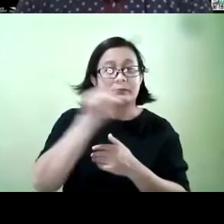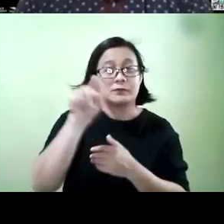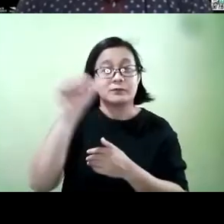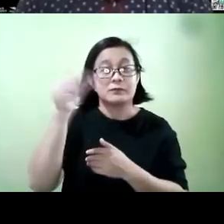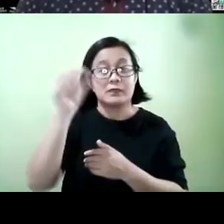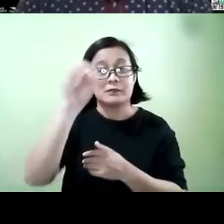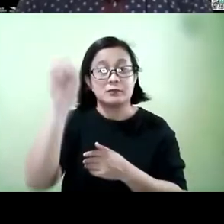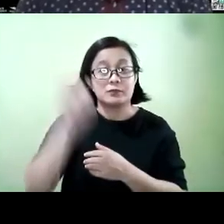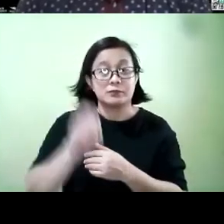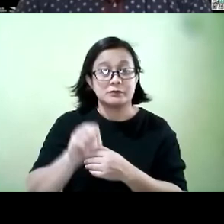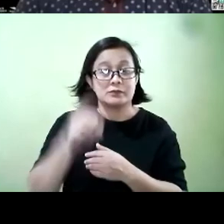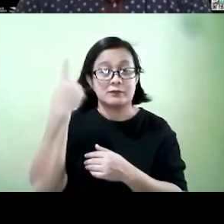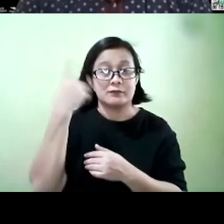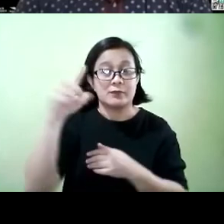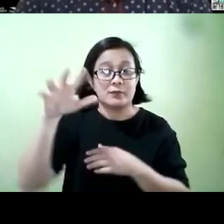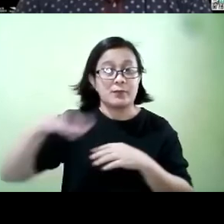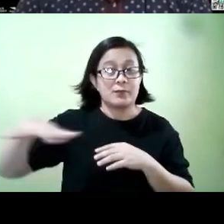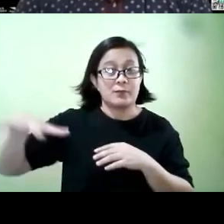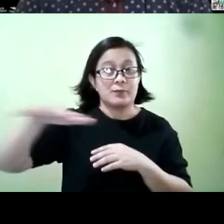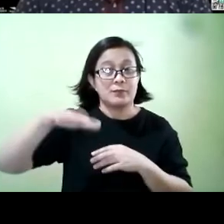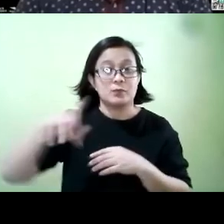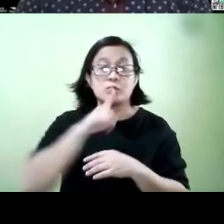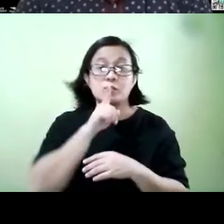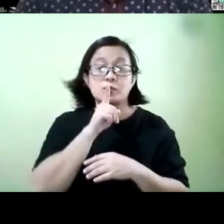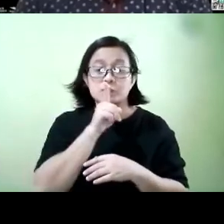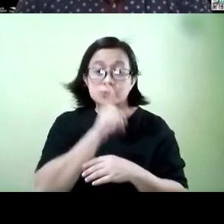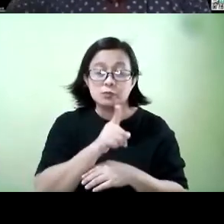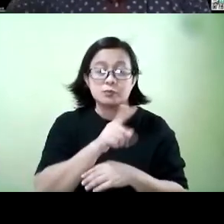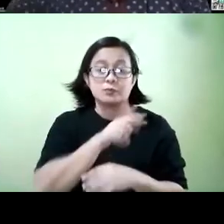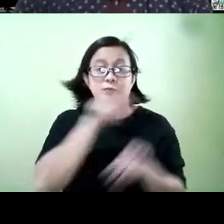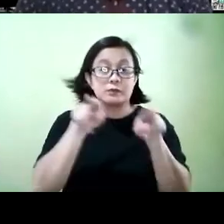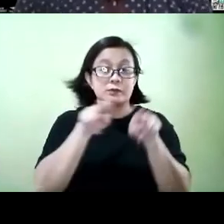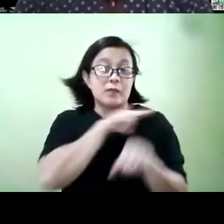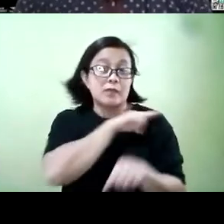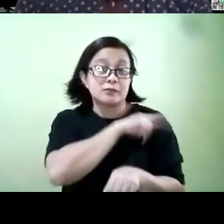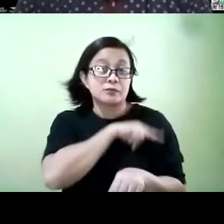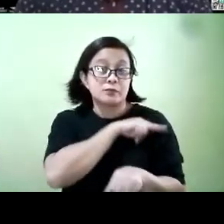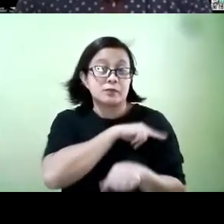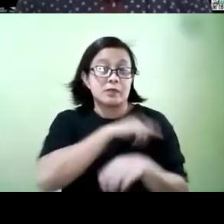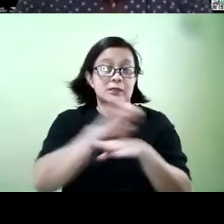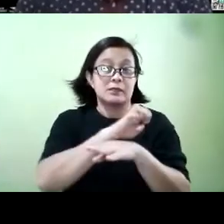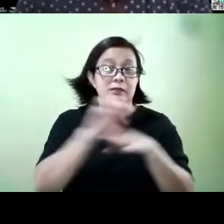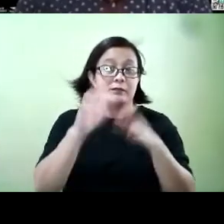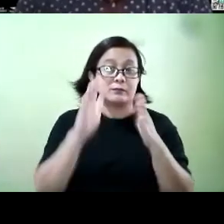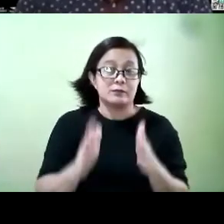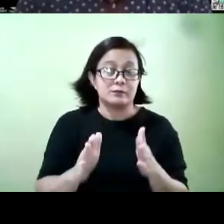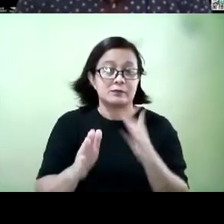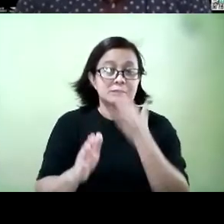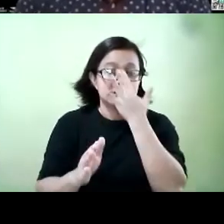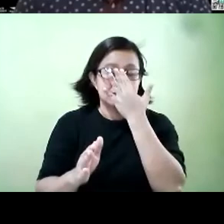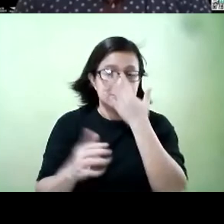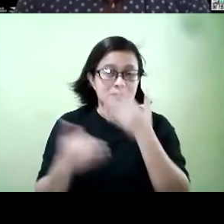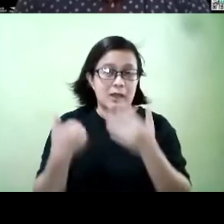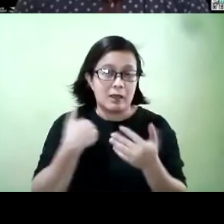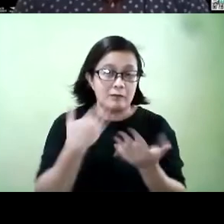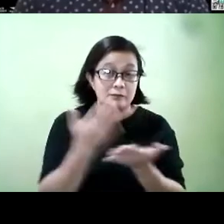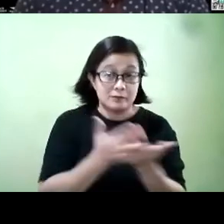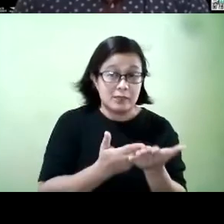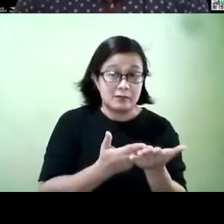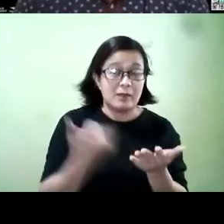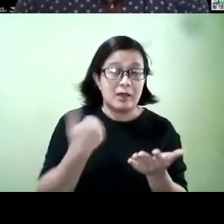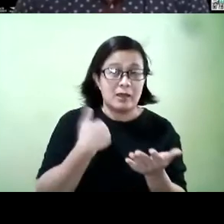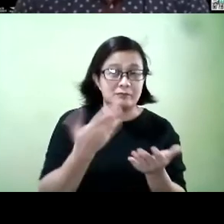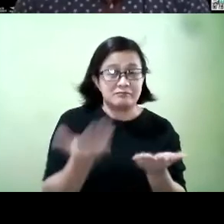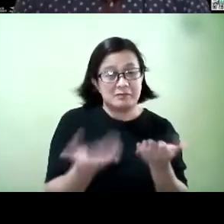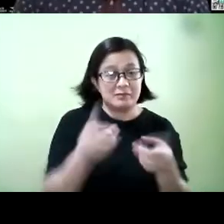5 to 10% of our population who are natural entrepreneurs. No? That means they're the ones probably selling you t-shirts, everything. I'm sure you have a classmate,